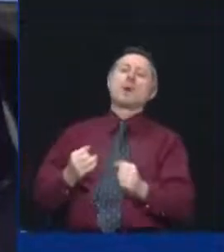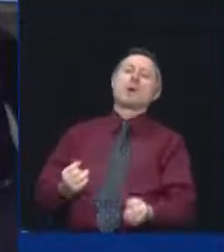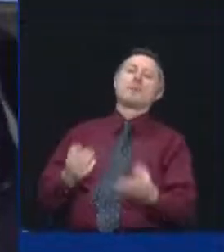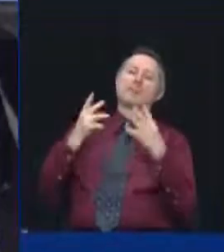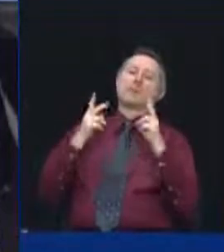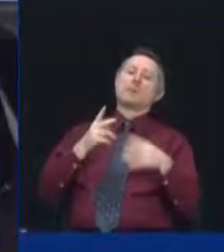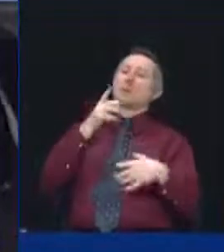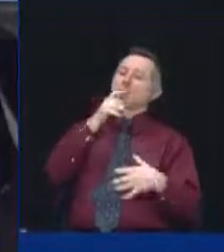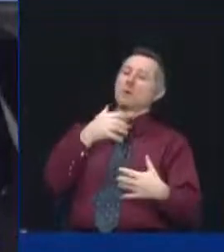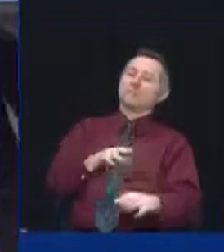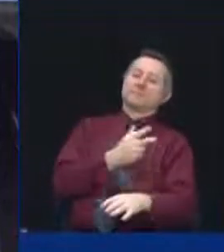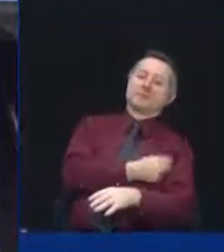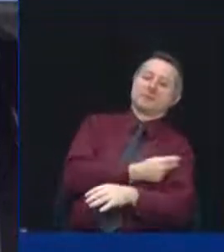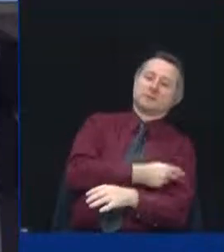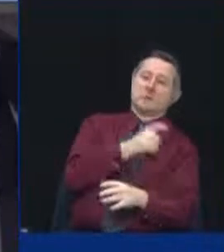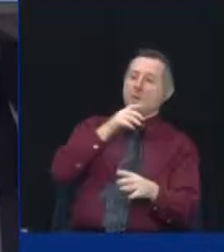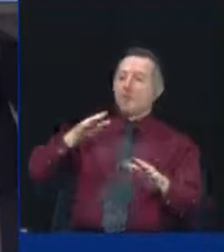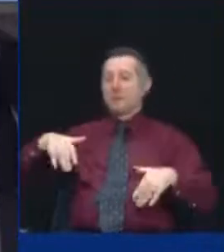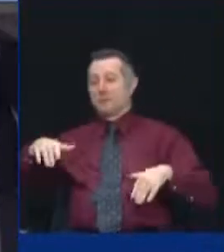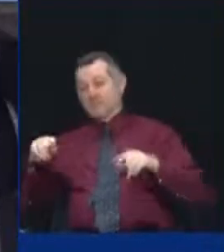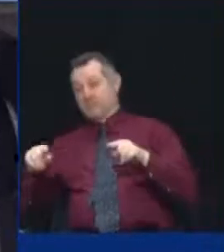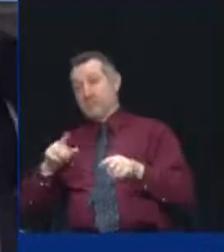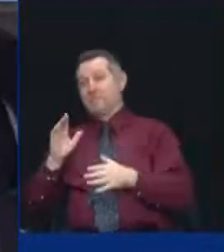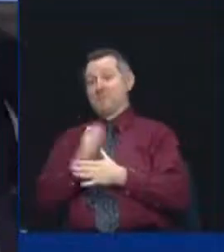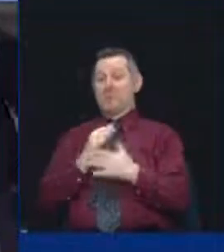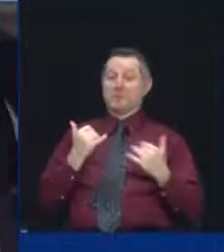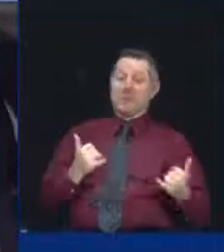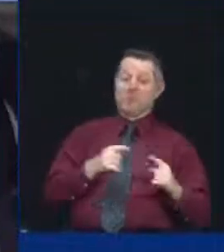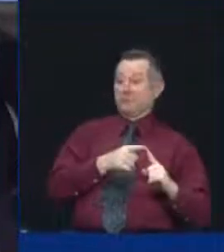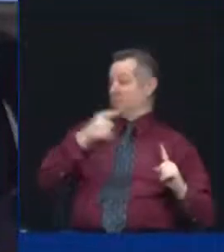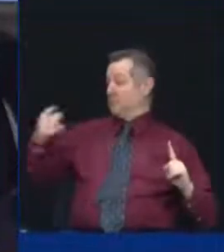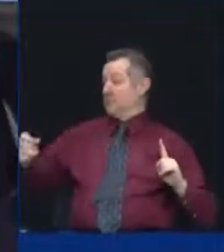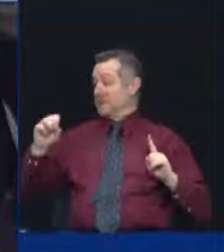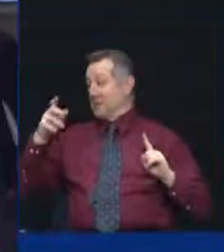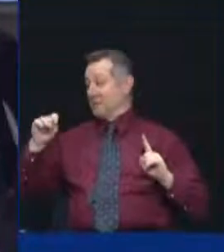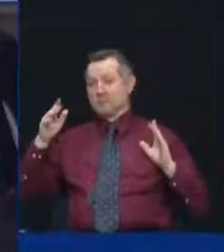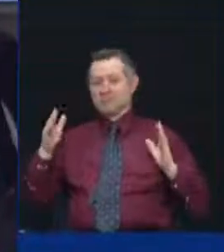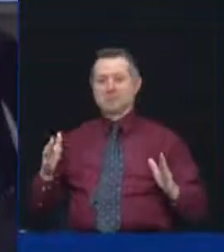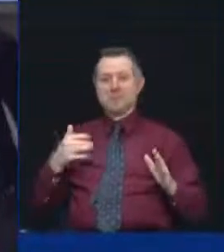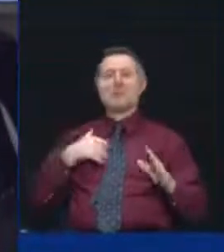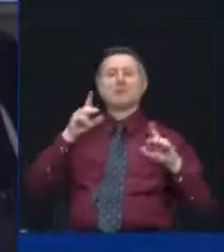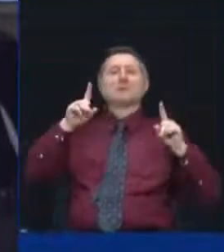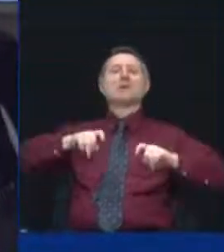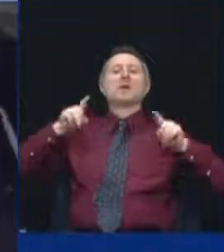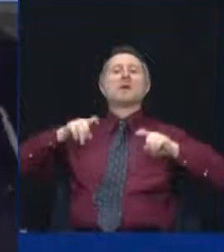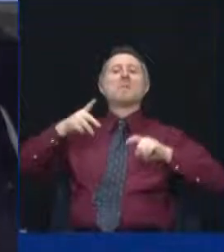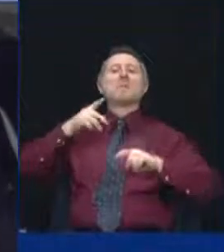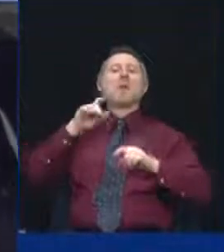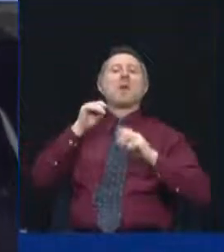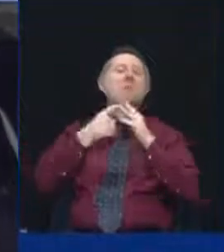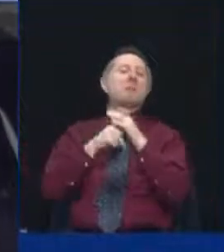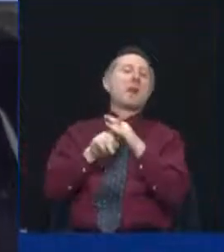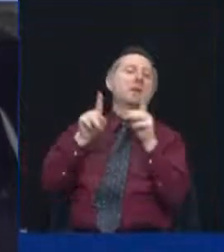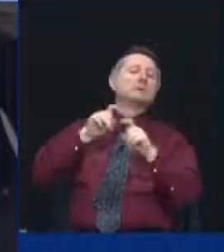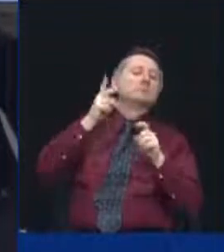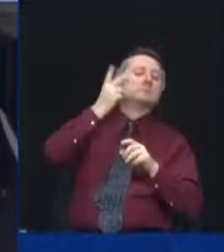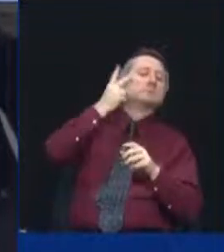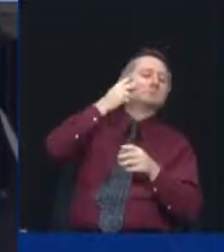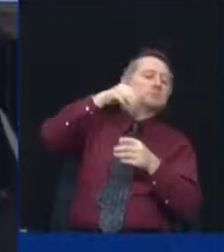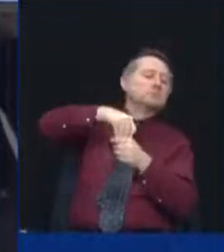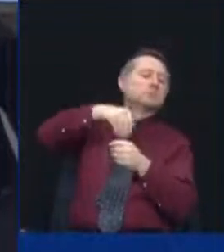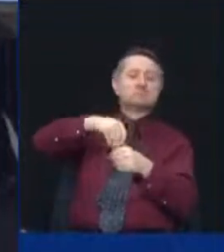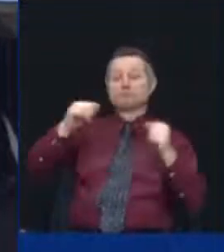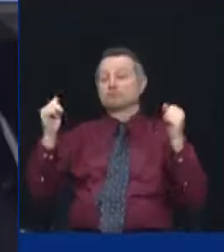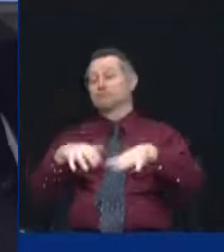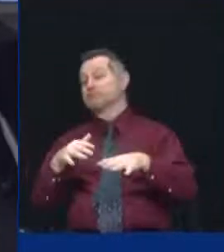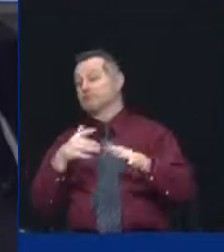vaccinated. In between now and then, we'll be doing pilots for indoor programs and slowly increasing the amount of capacity